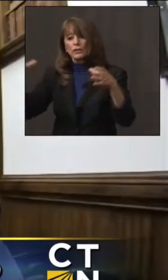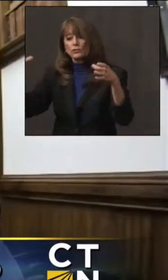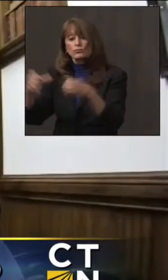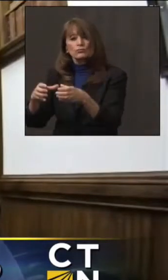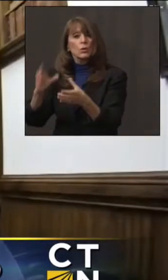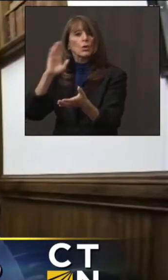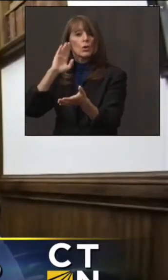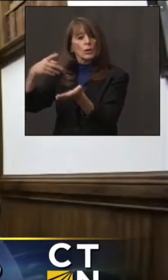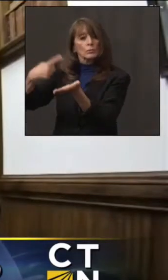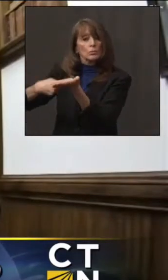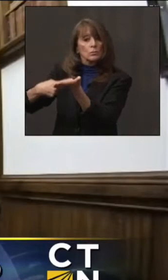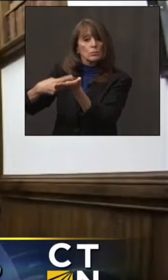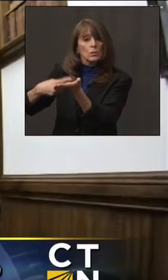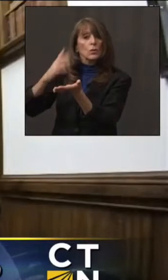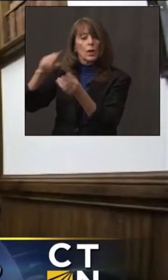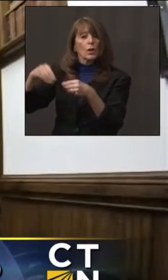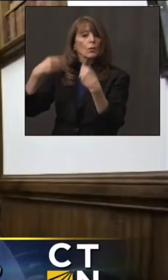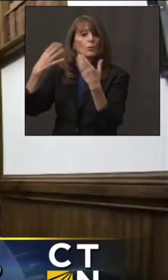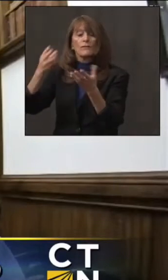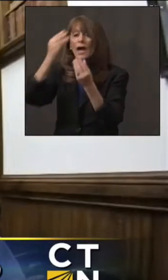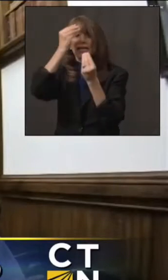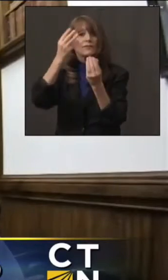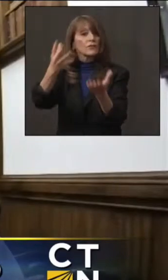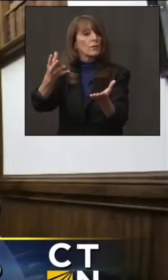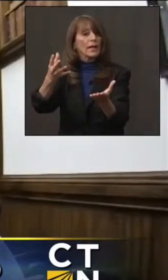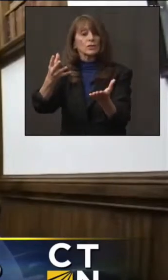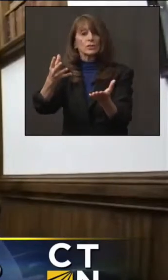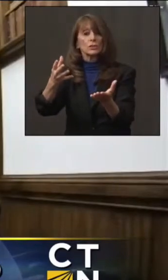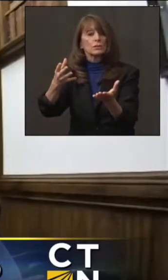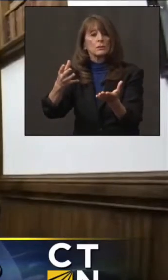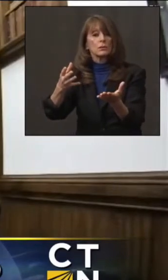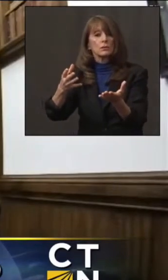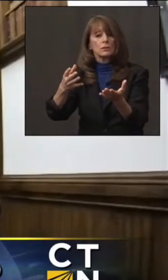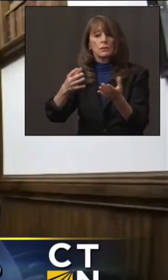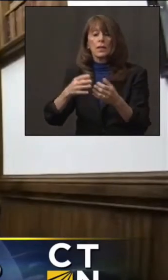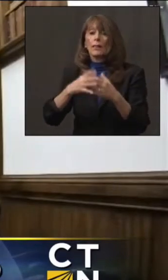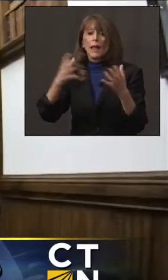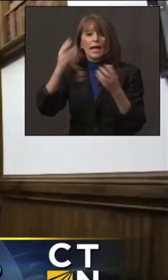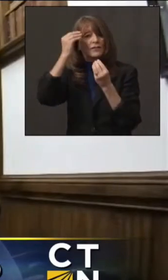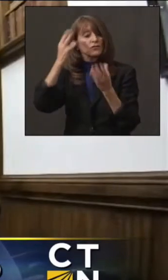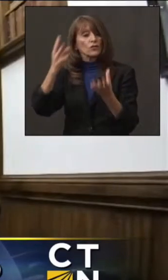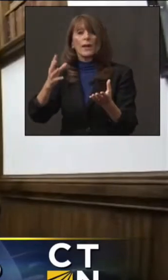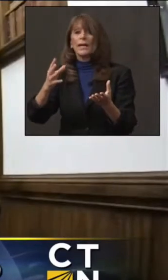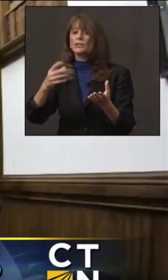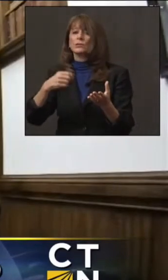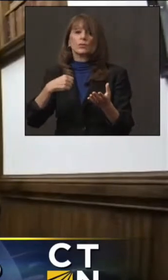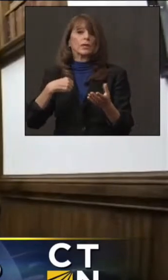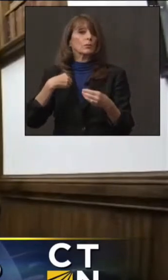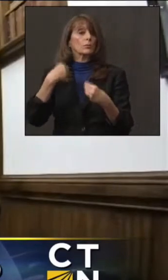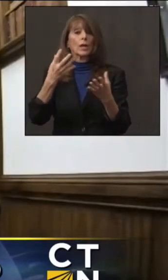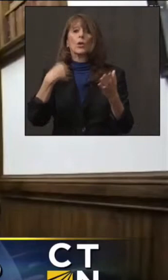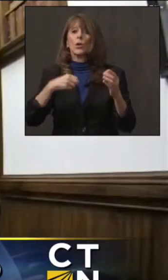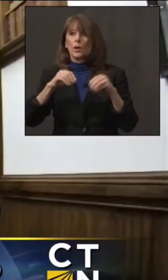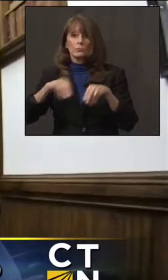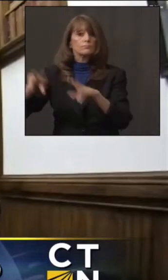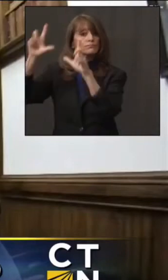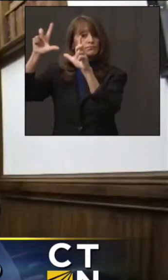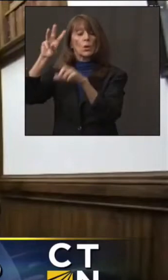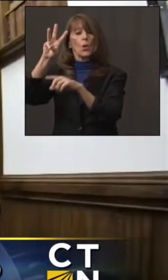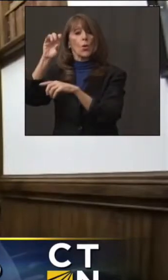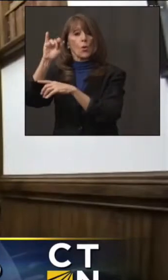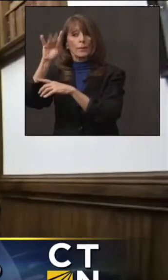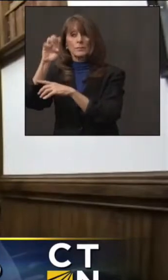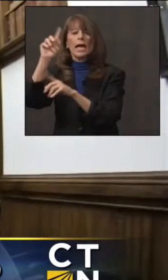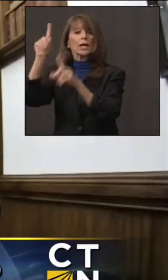various caucuses, and we provide information to them as well. There's a lot of information that we're providing, and it's going to be out there, and it's going to be available. Any